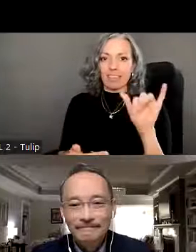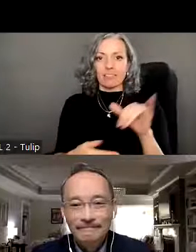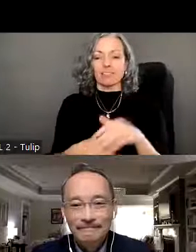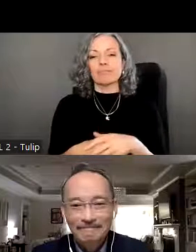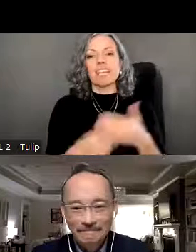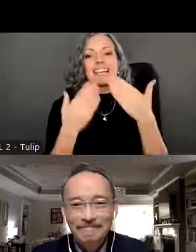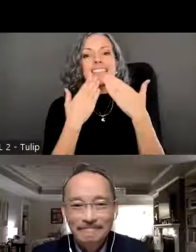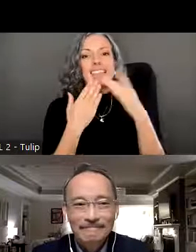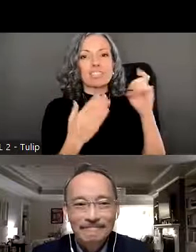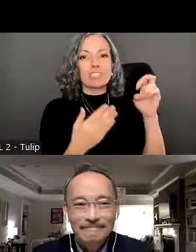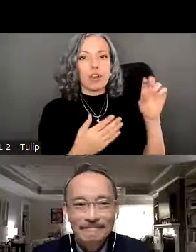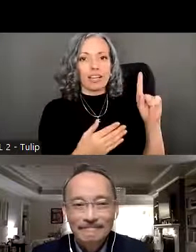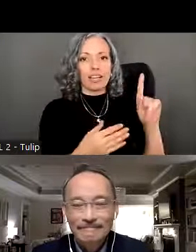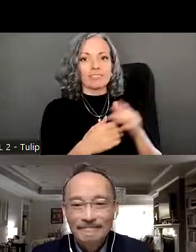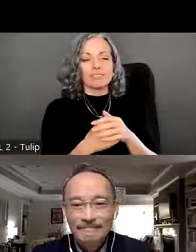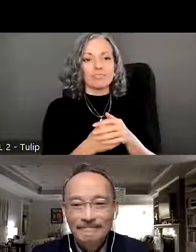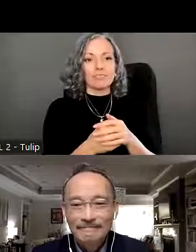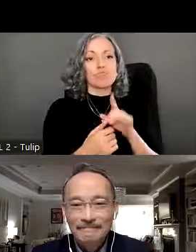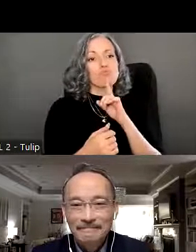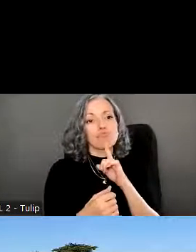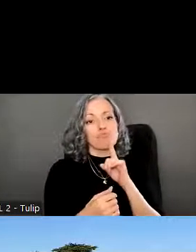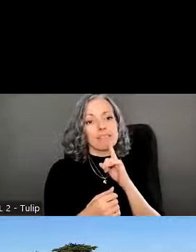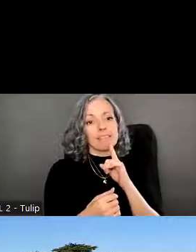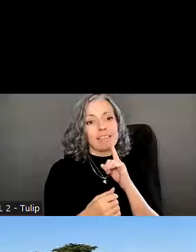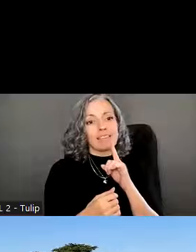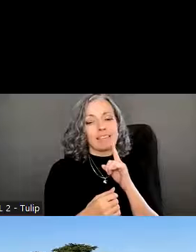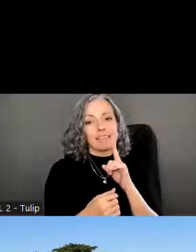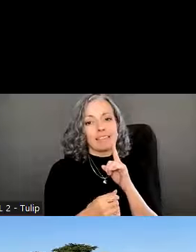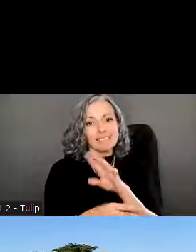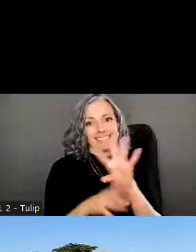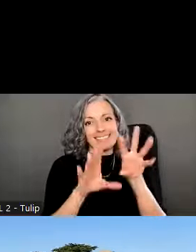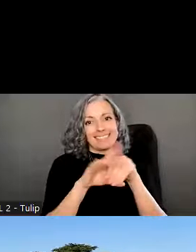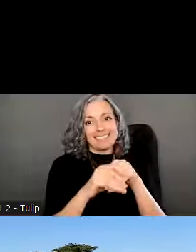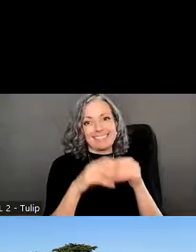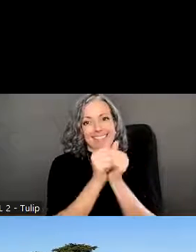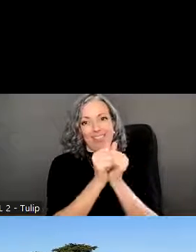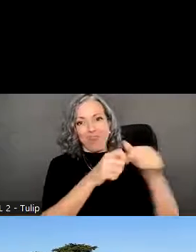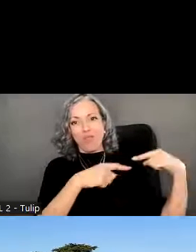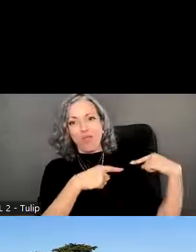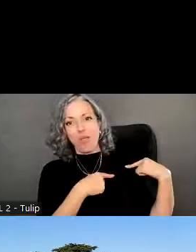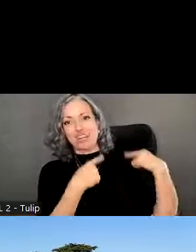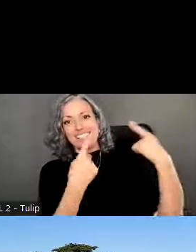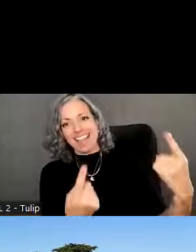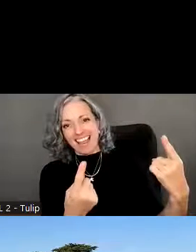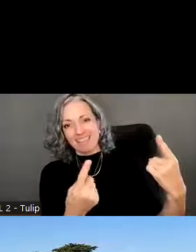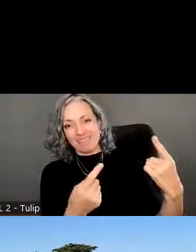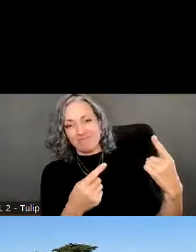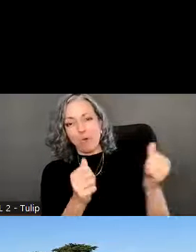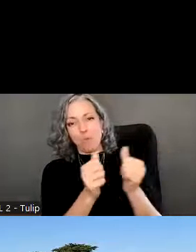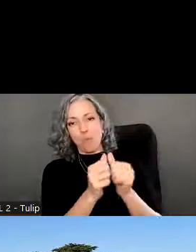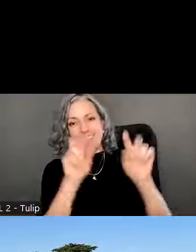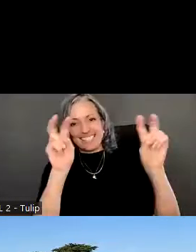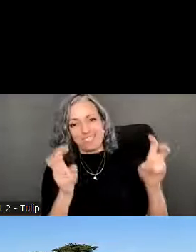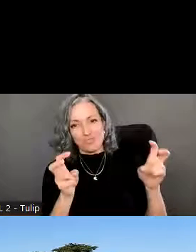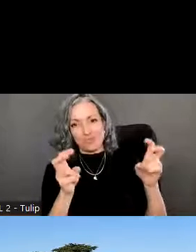Thank you, Derek. We truly have been in the trenches together for a very long time on these issues. Next